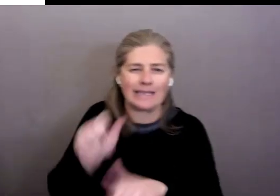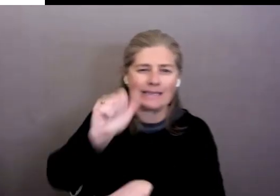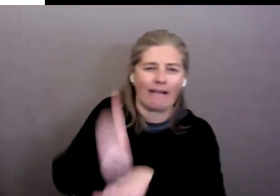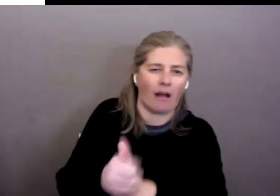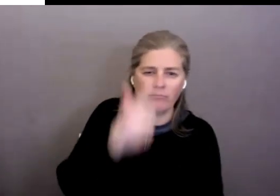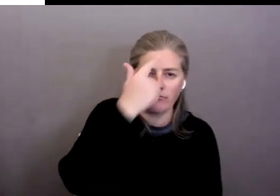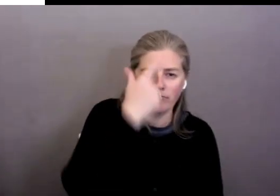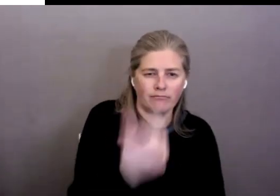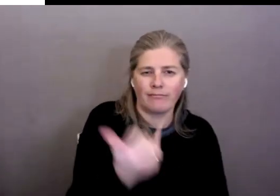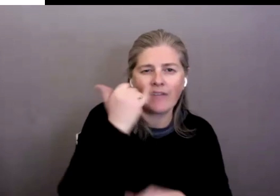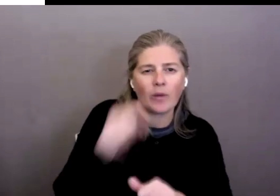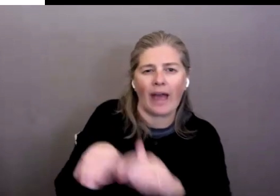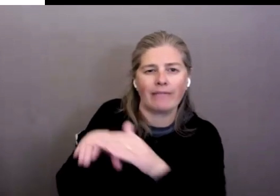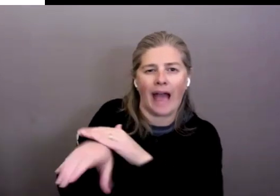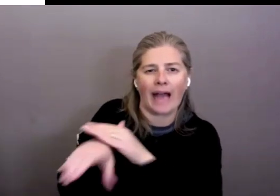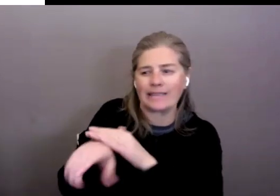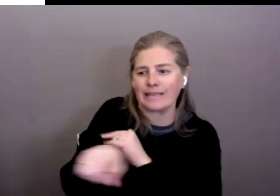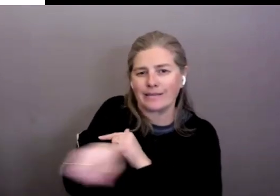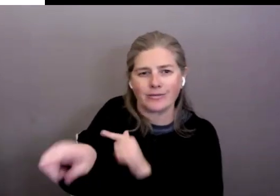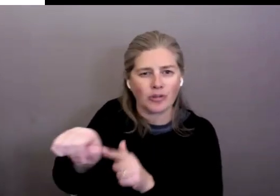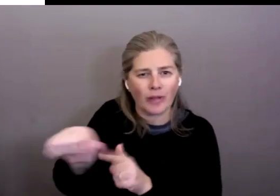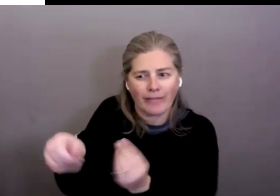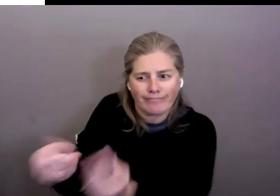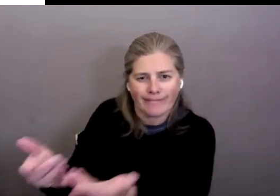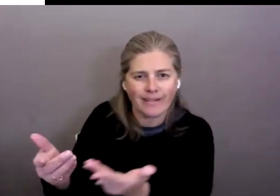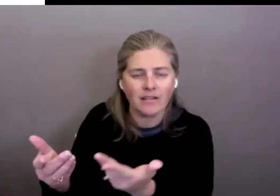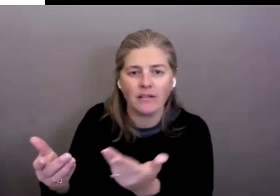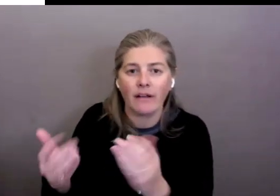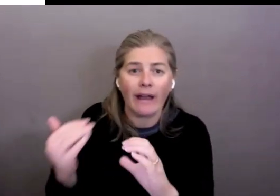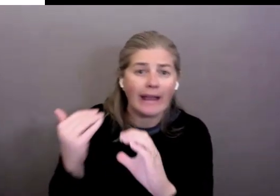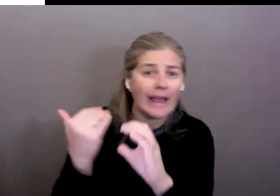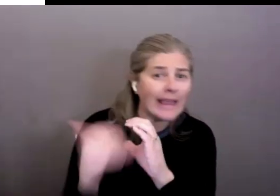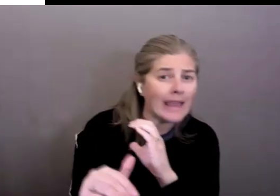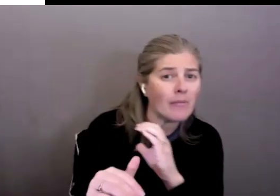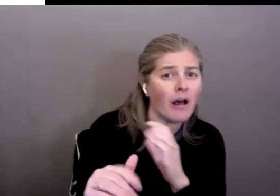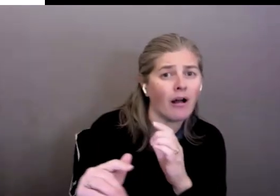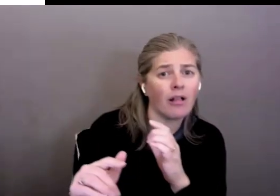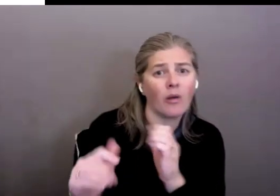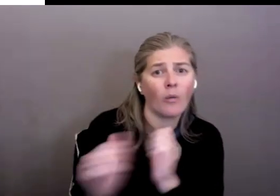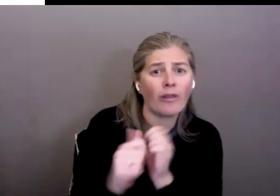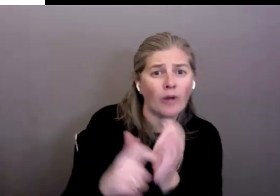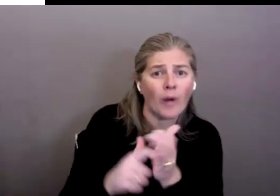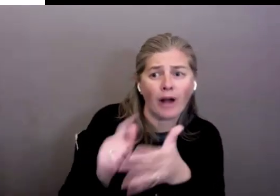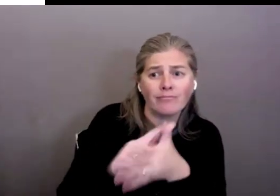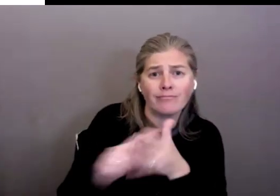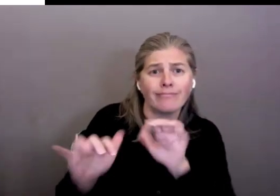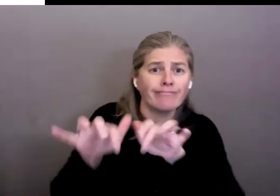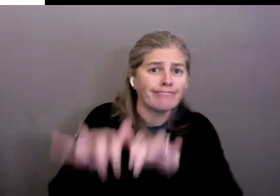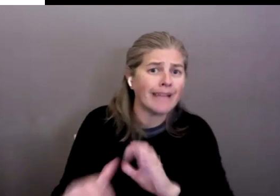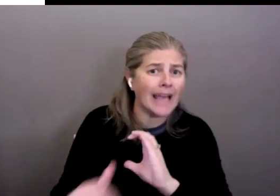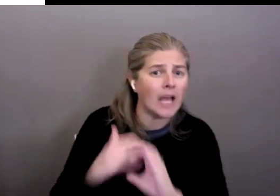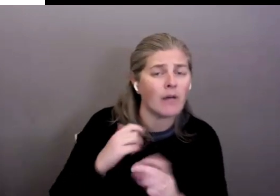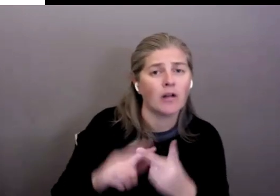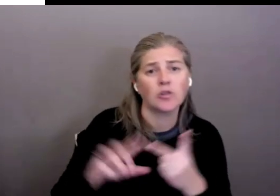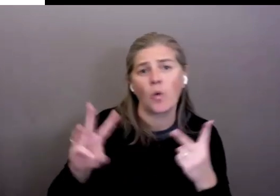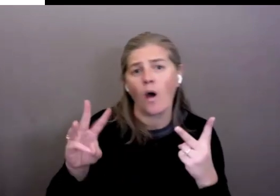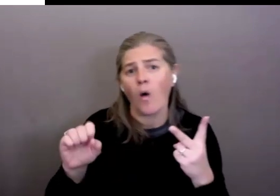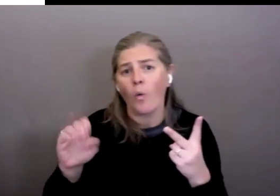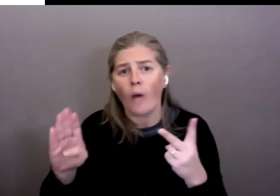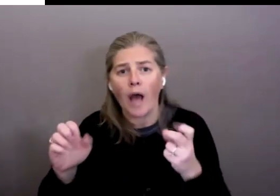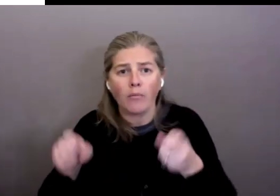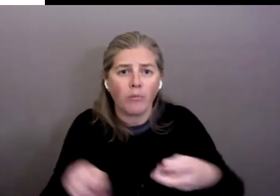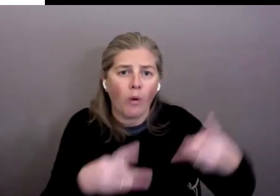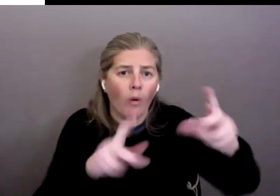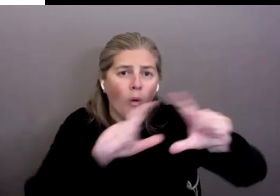it's accessible to AAAs. Anything from an email to the state with the required information, to a web portal with fillable fields, to